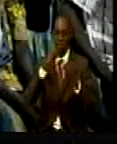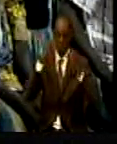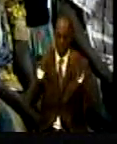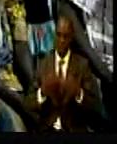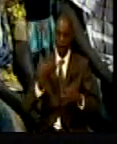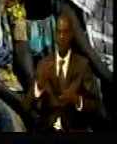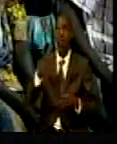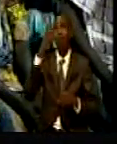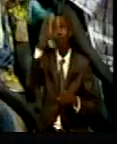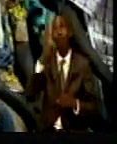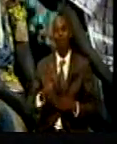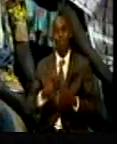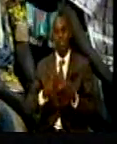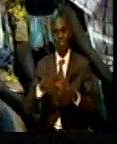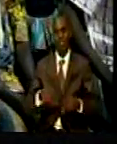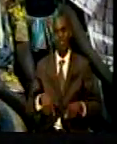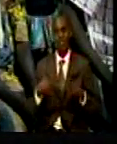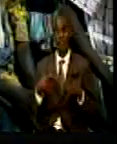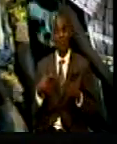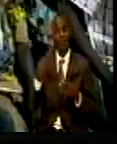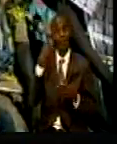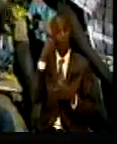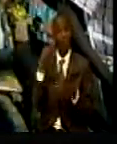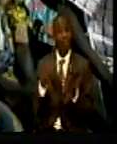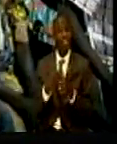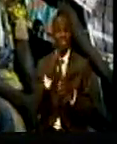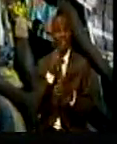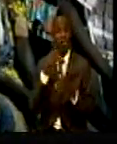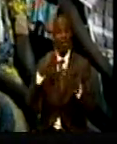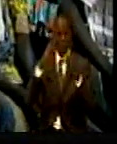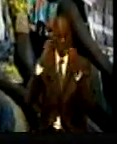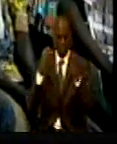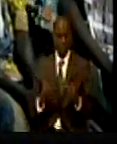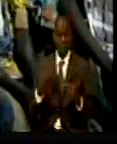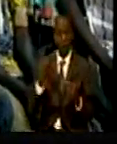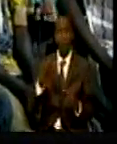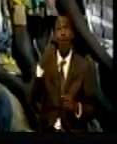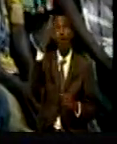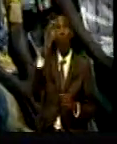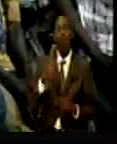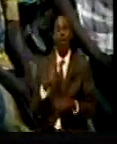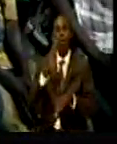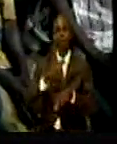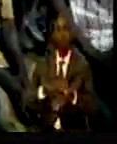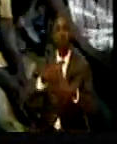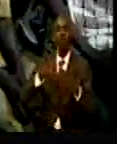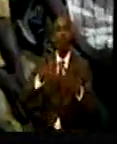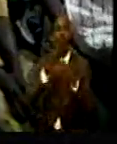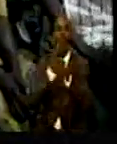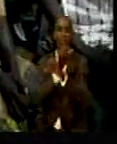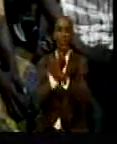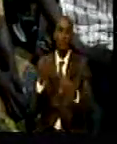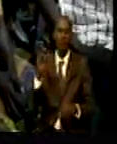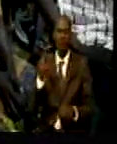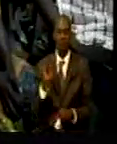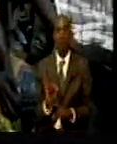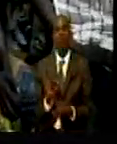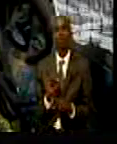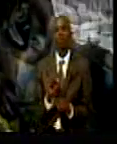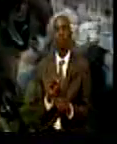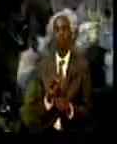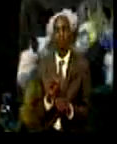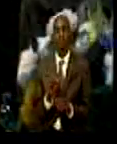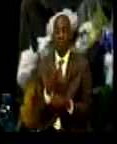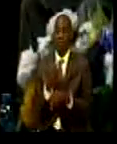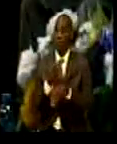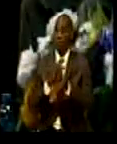said, for it is the power of God unto salvation. Unto salvation. The message